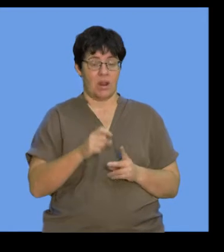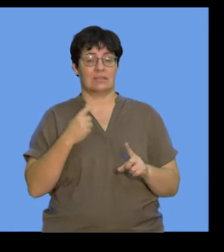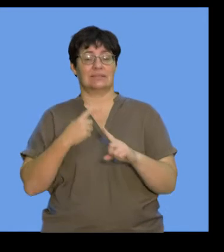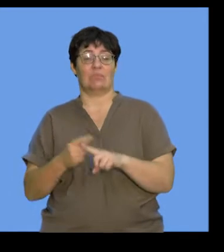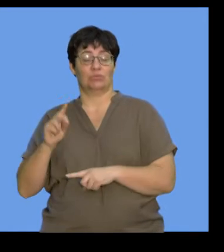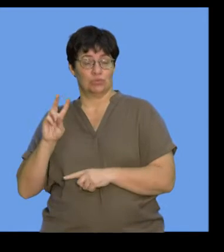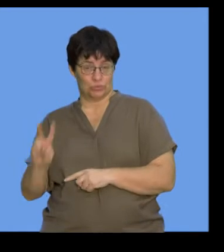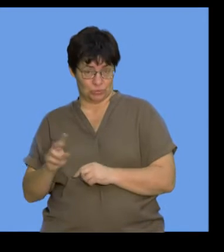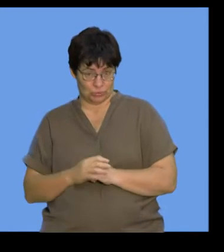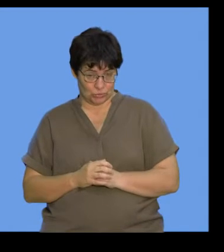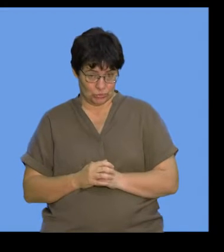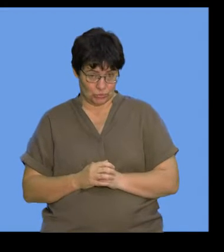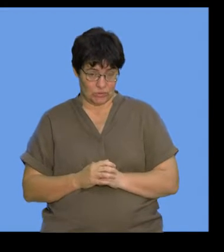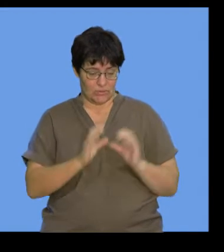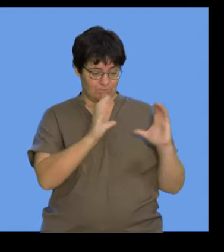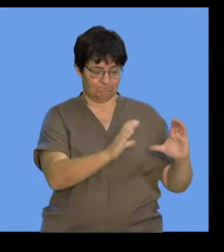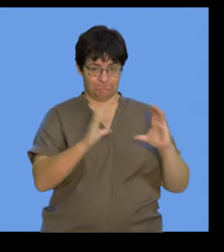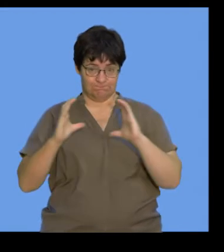is when we have 2 terms.